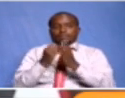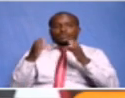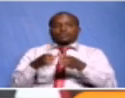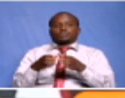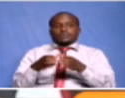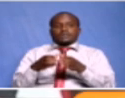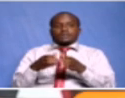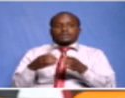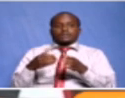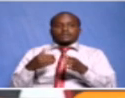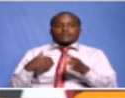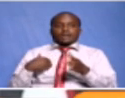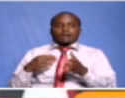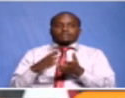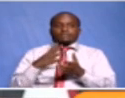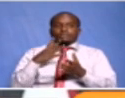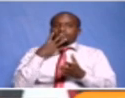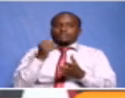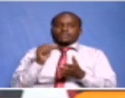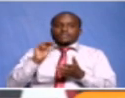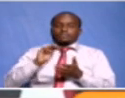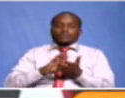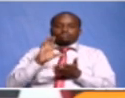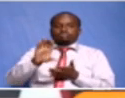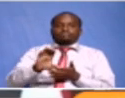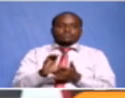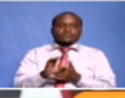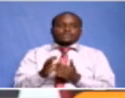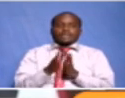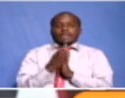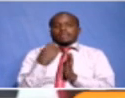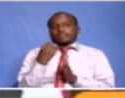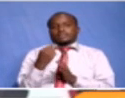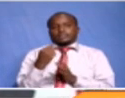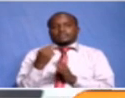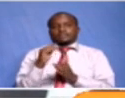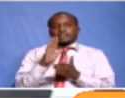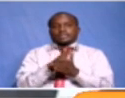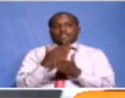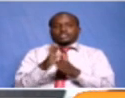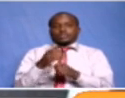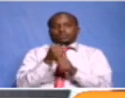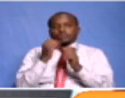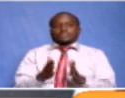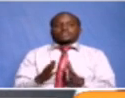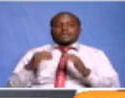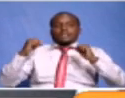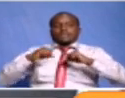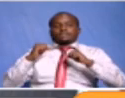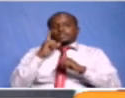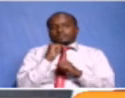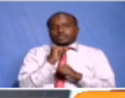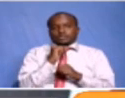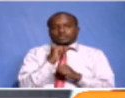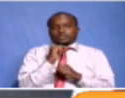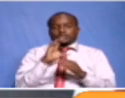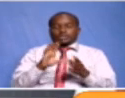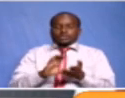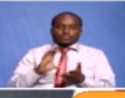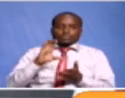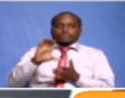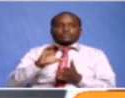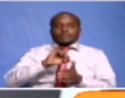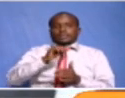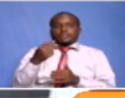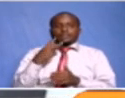initially put in 500 million Kenya shillings, and recently the shareholders also agreed also to plow in